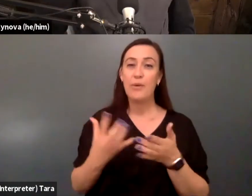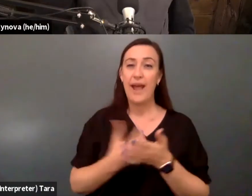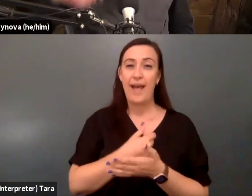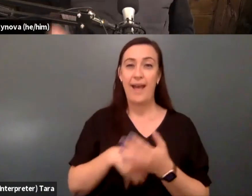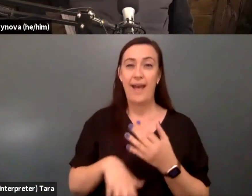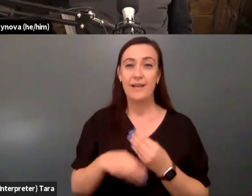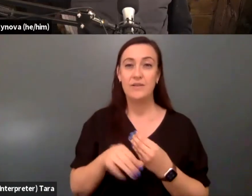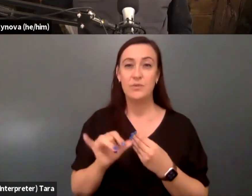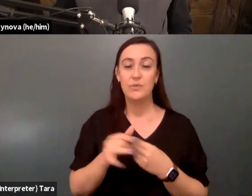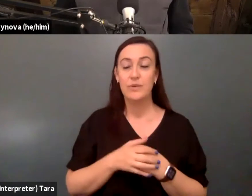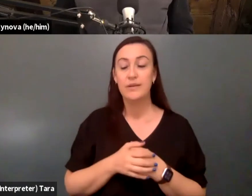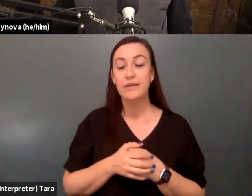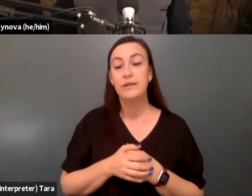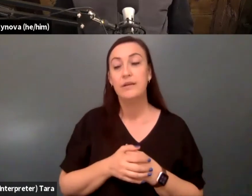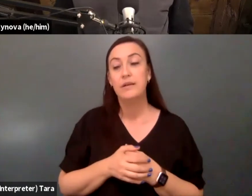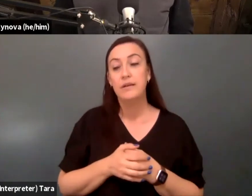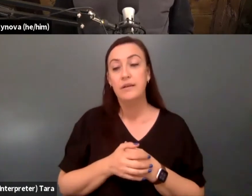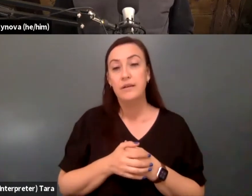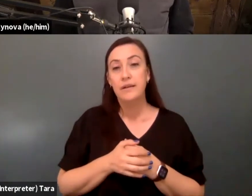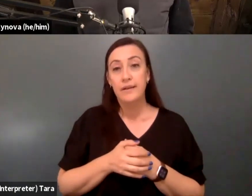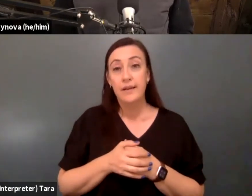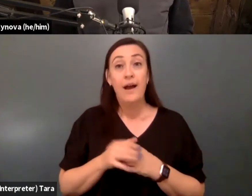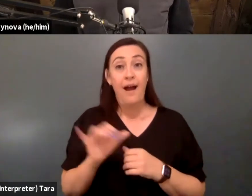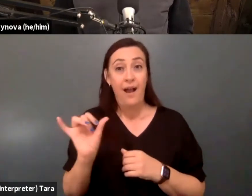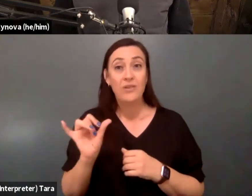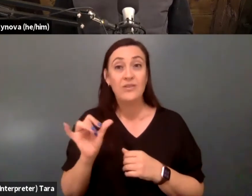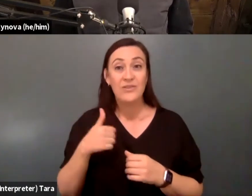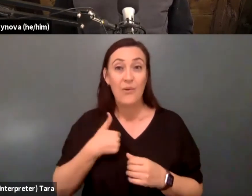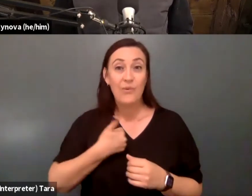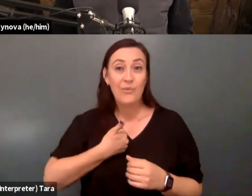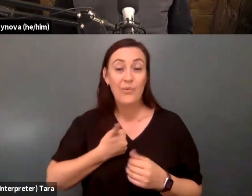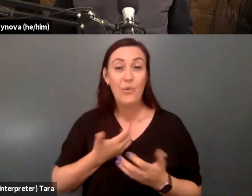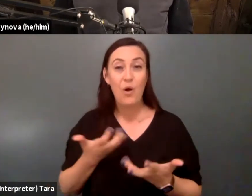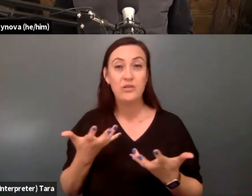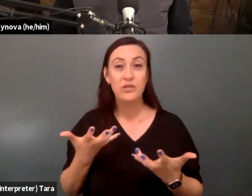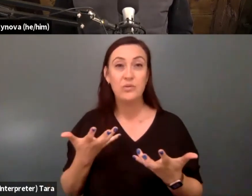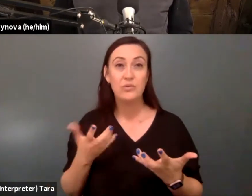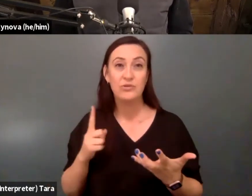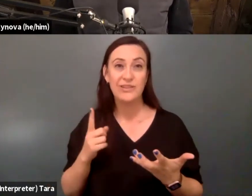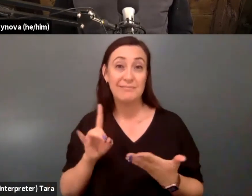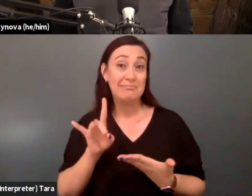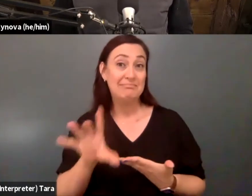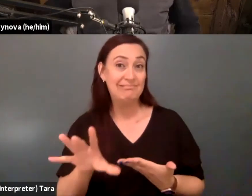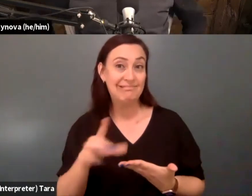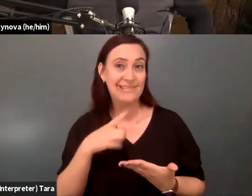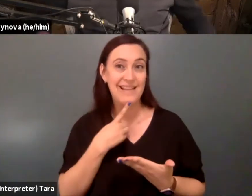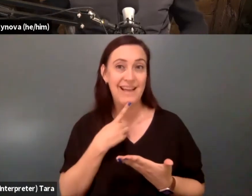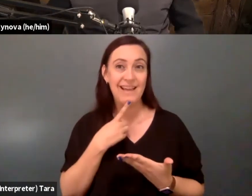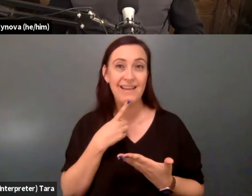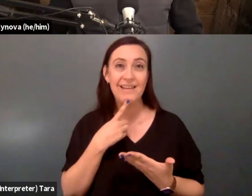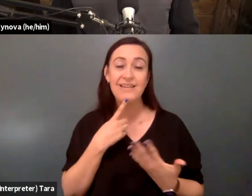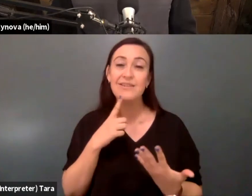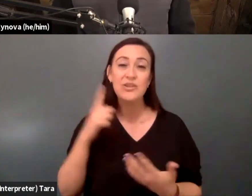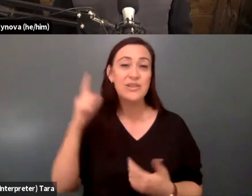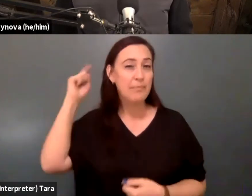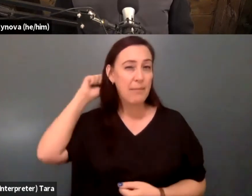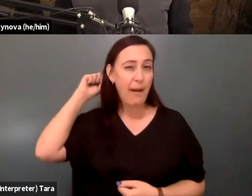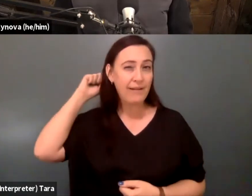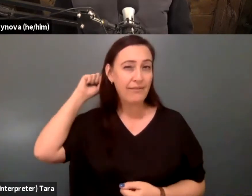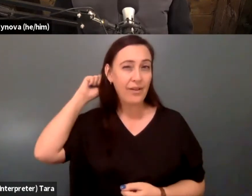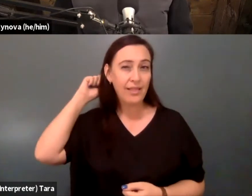said, I also want to just weigh in here and say, you know, be mindful